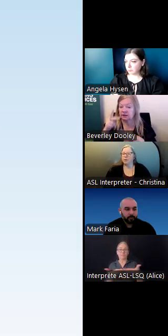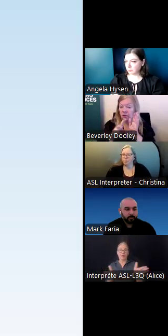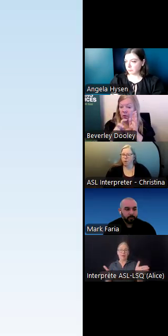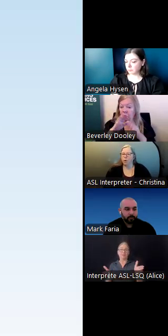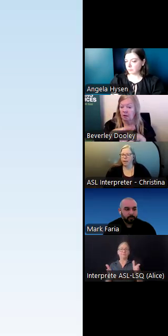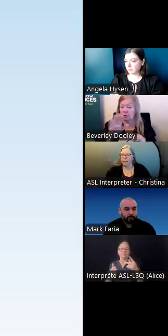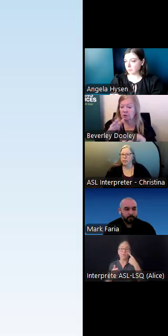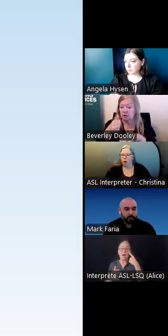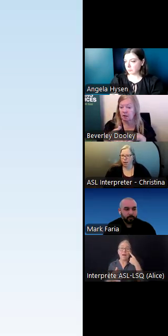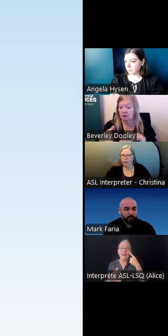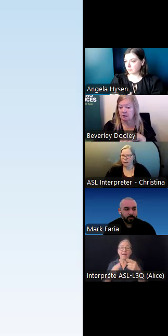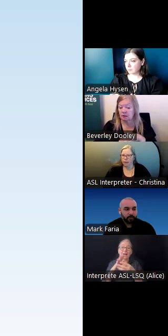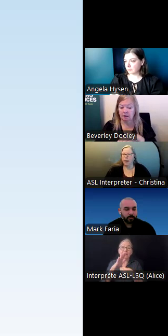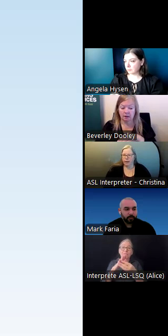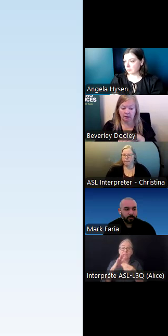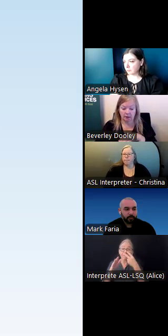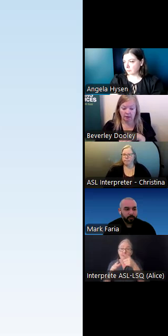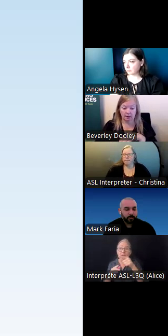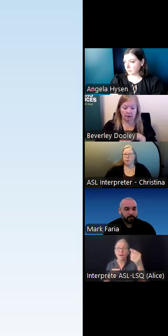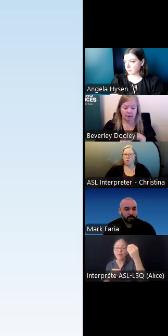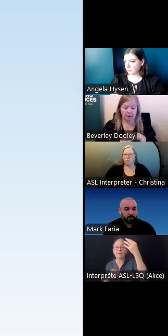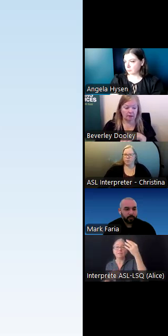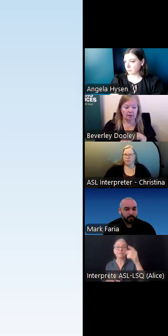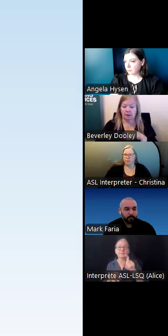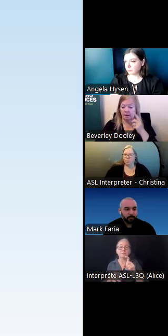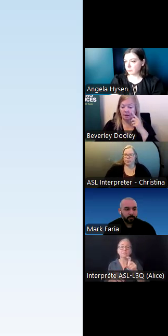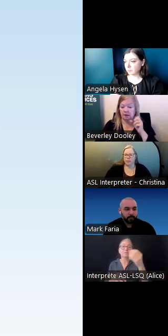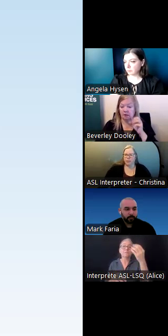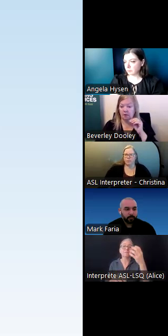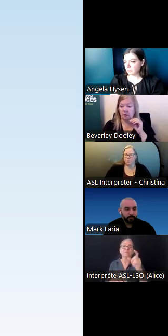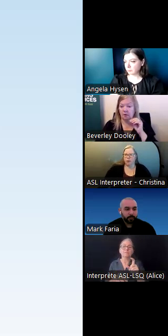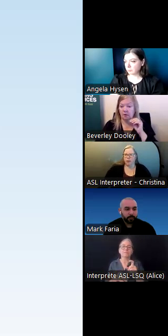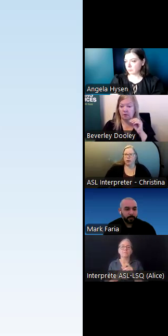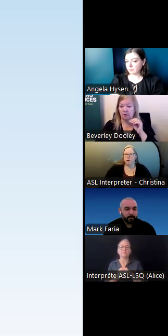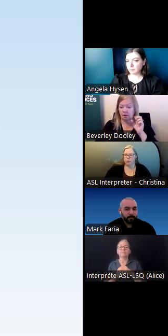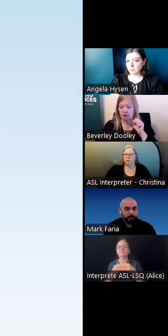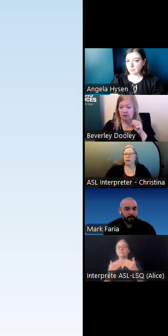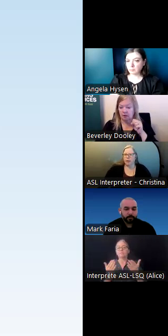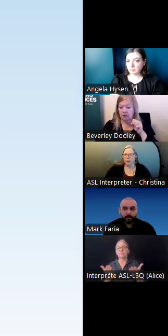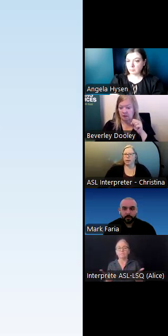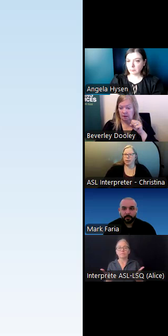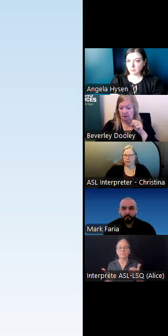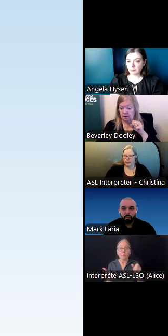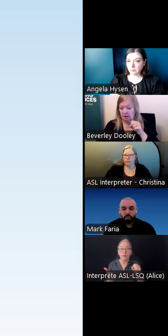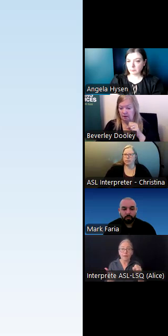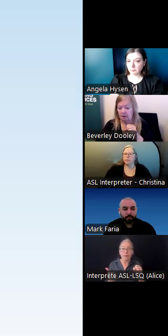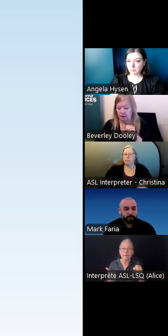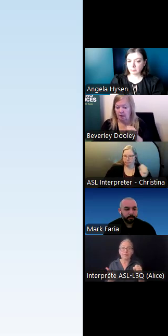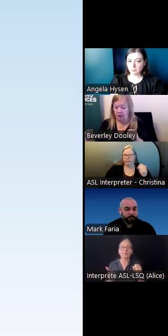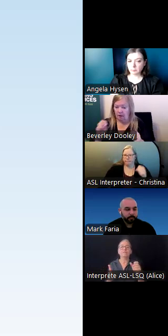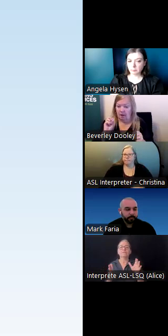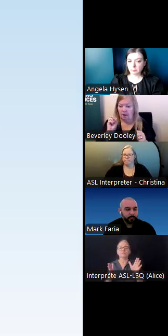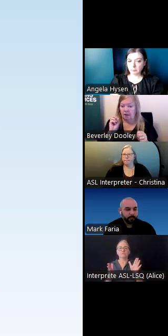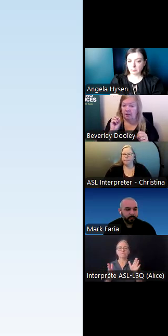Okay, so the recording is on. You should be able to see that it's recording on your side. Yes.